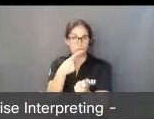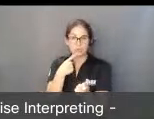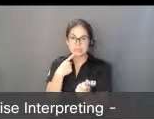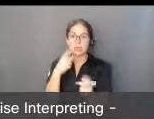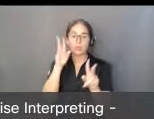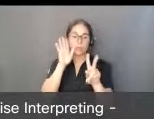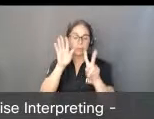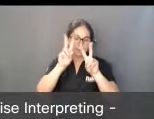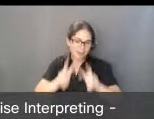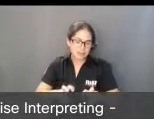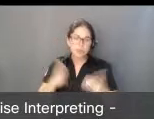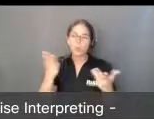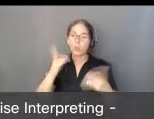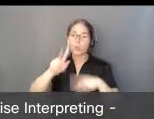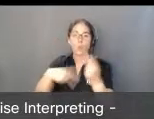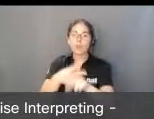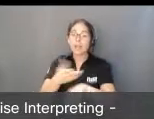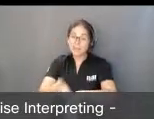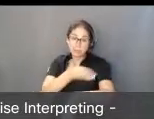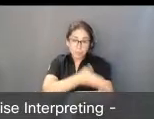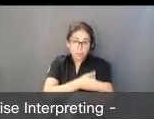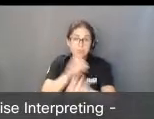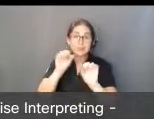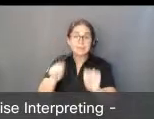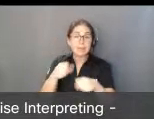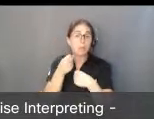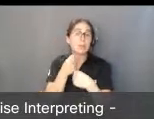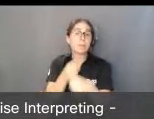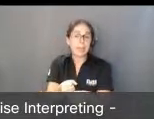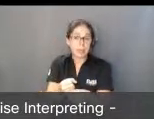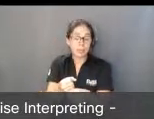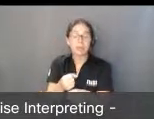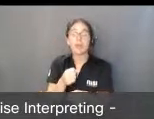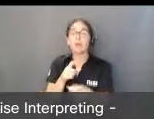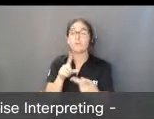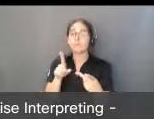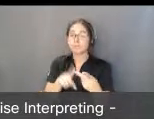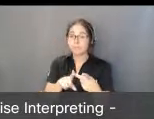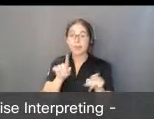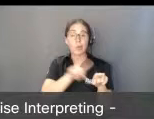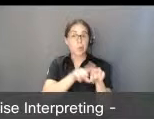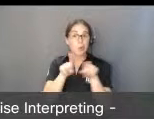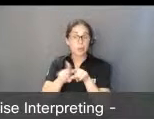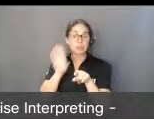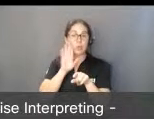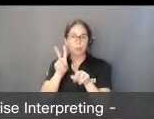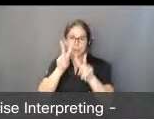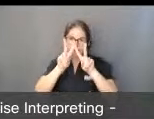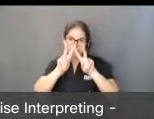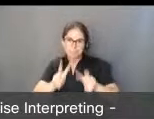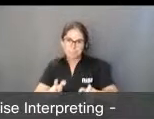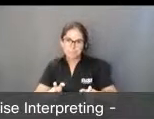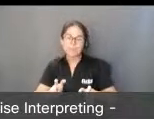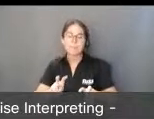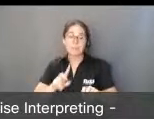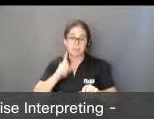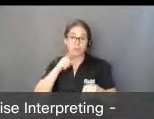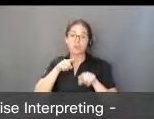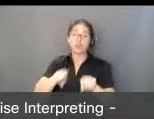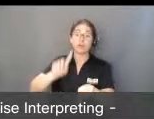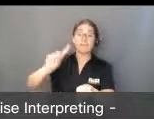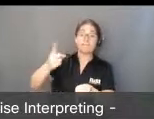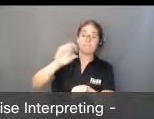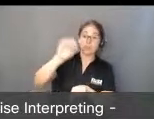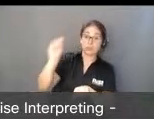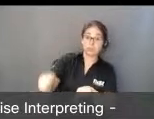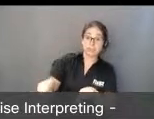make to improve this? We'll also be looking throughout the first semester, you know, is there another option out there